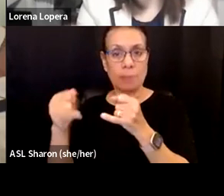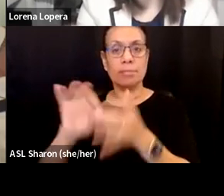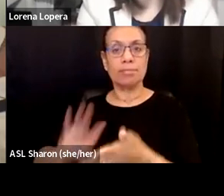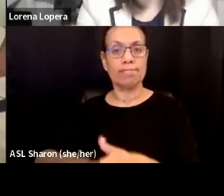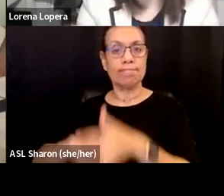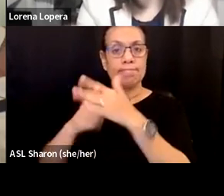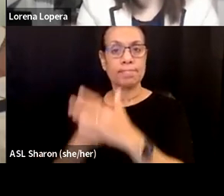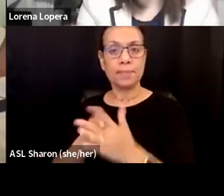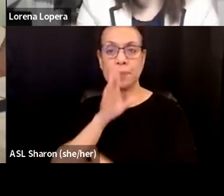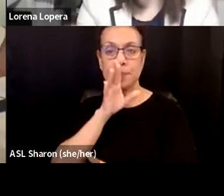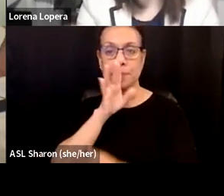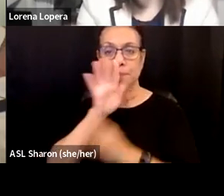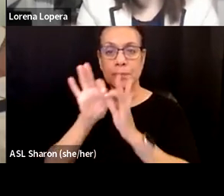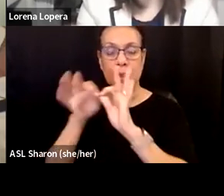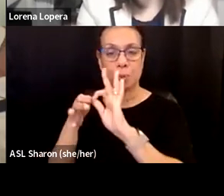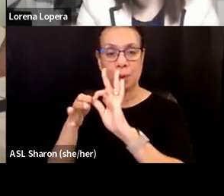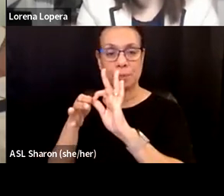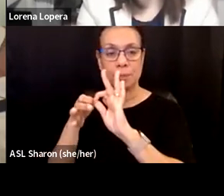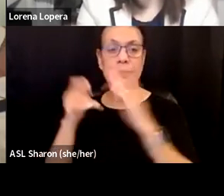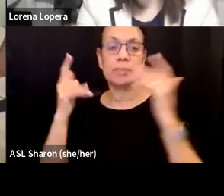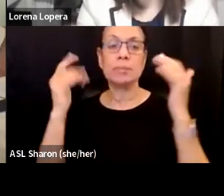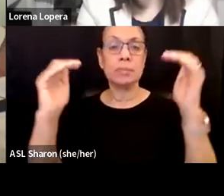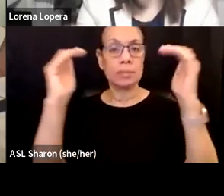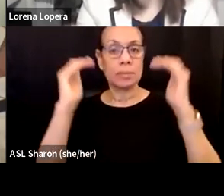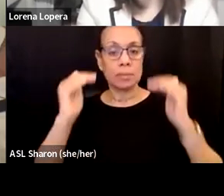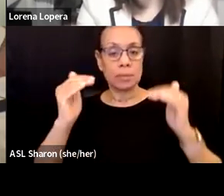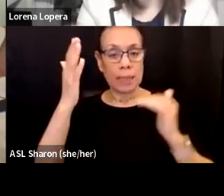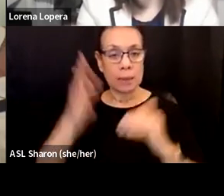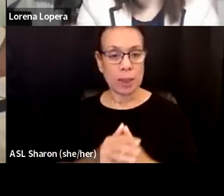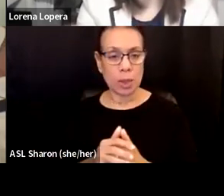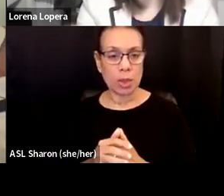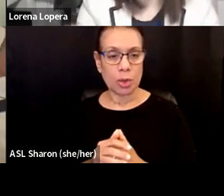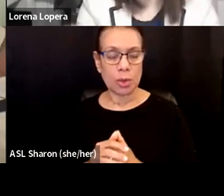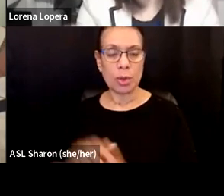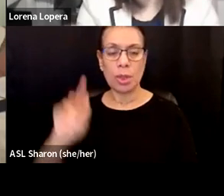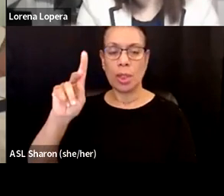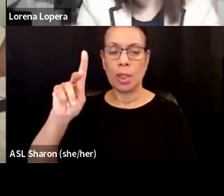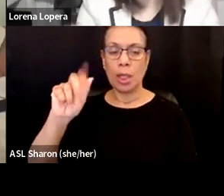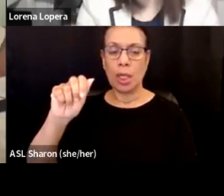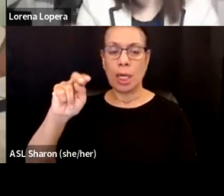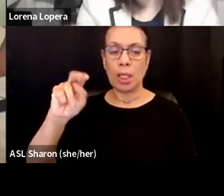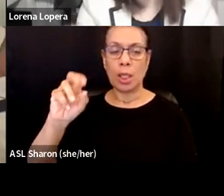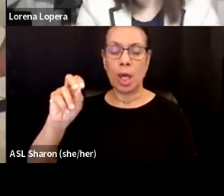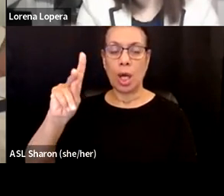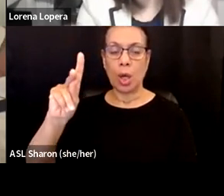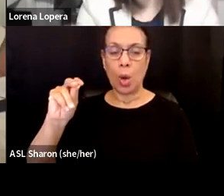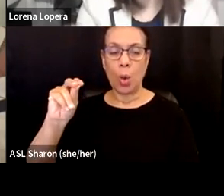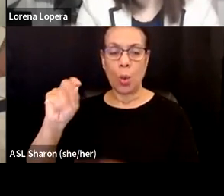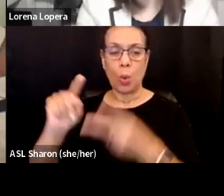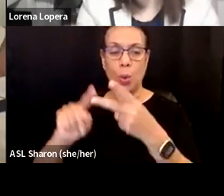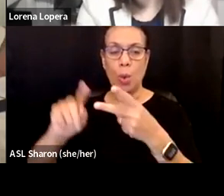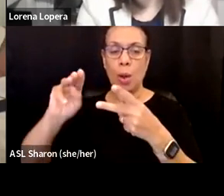you our next set of speakers are kanako ido wen michael